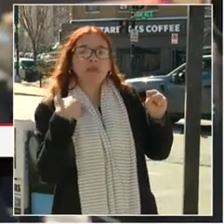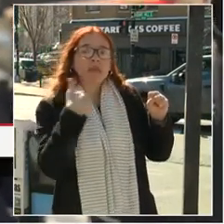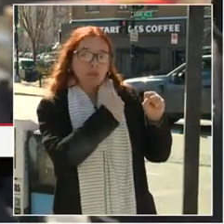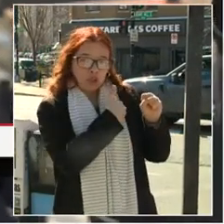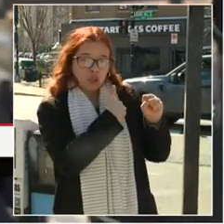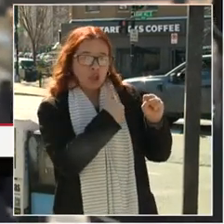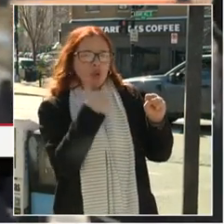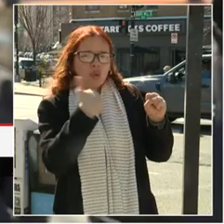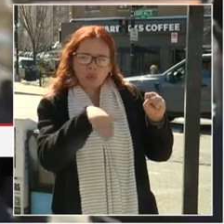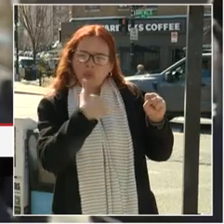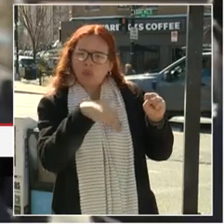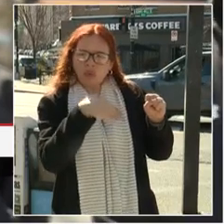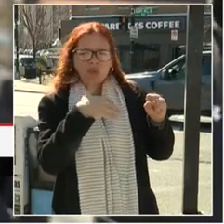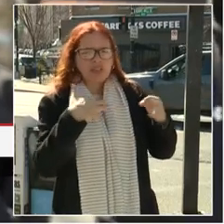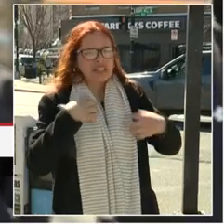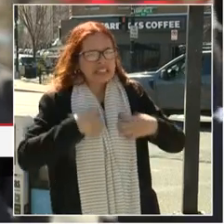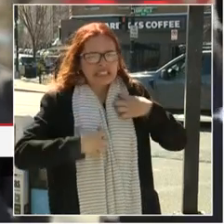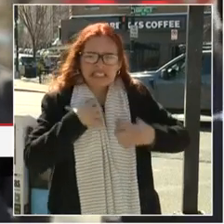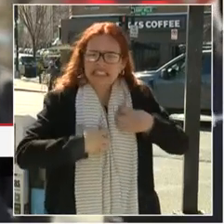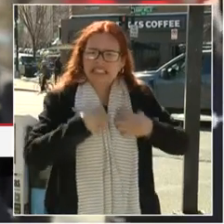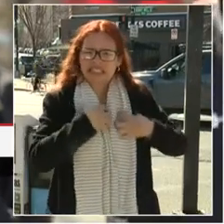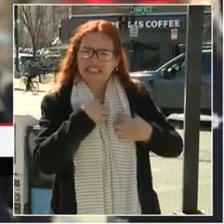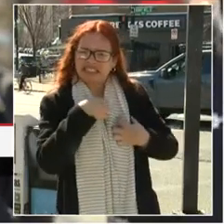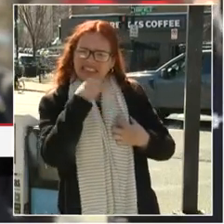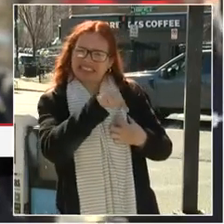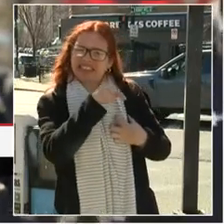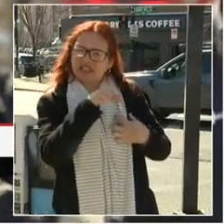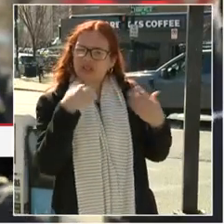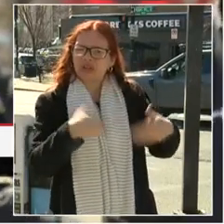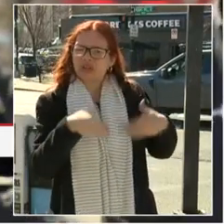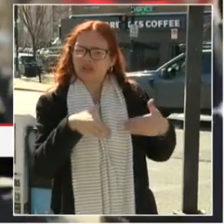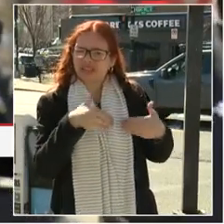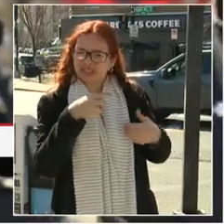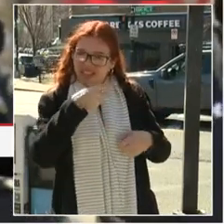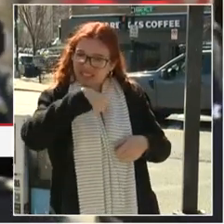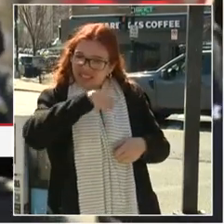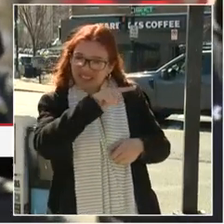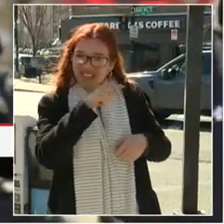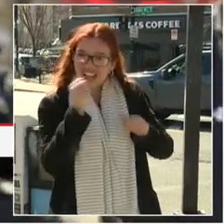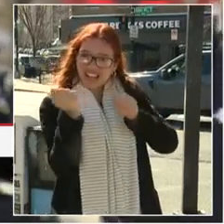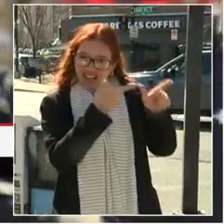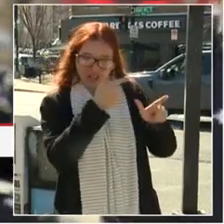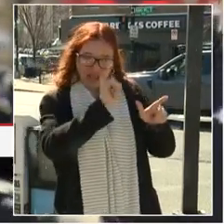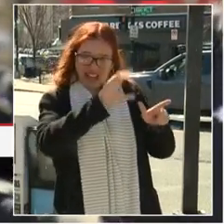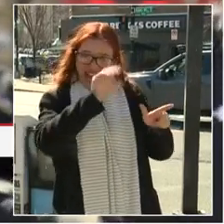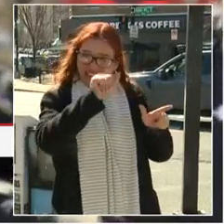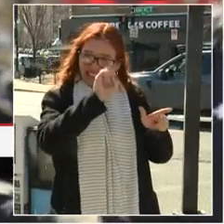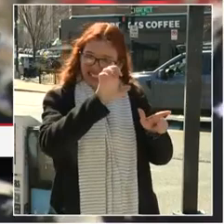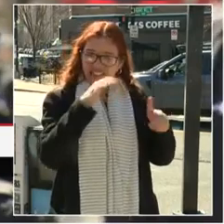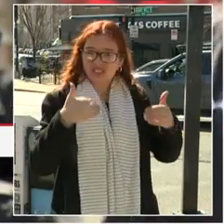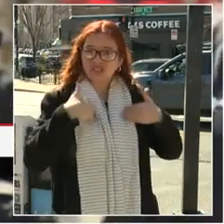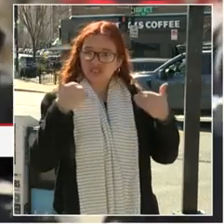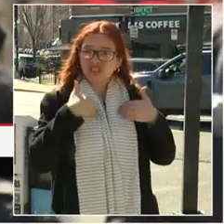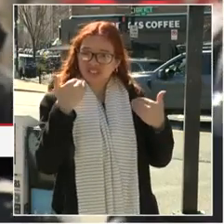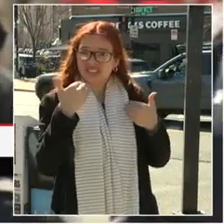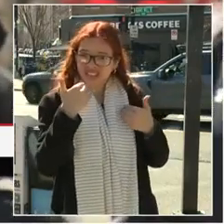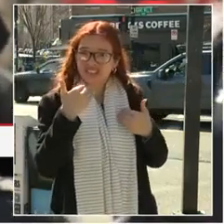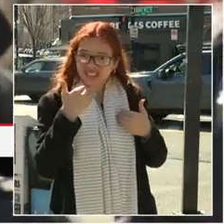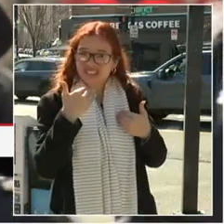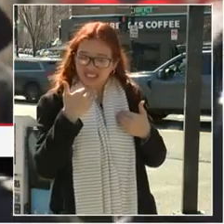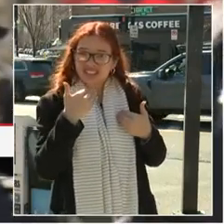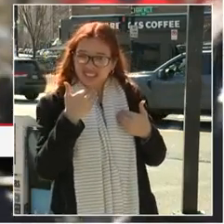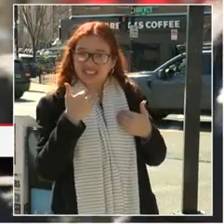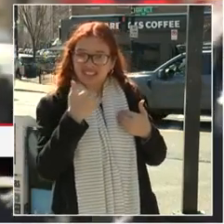troubling over that in cases where a juvenile is charged by MPD with a crime, including a crime